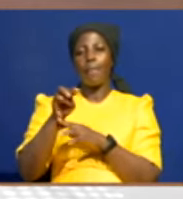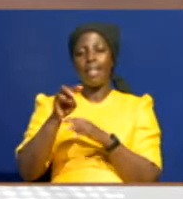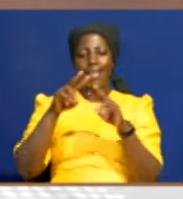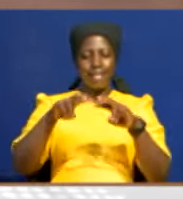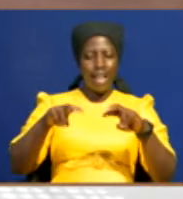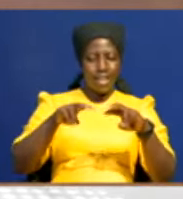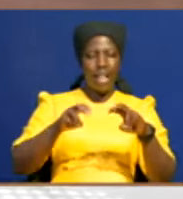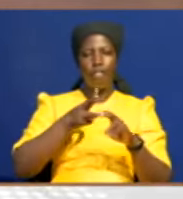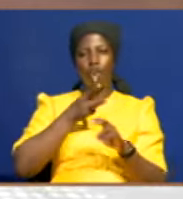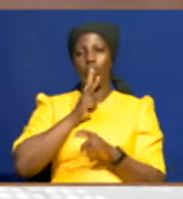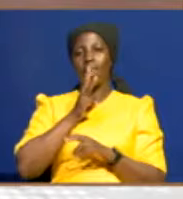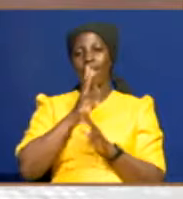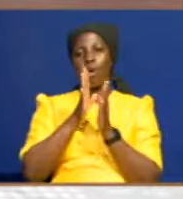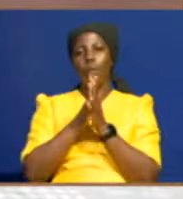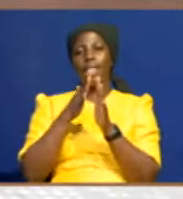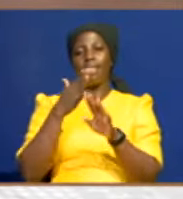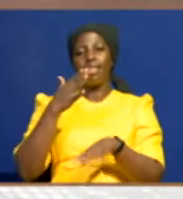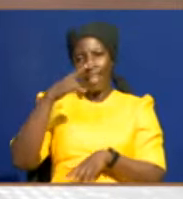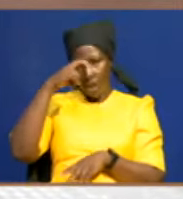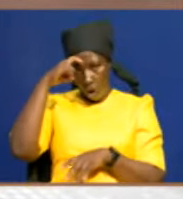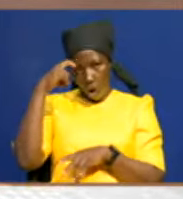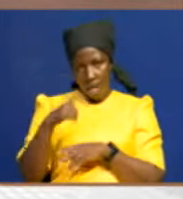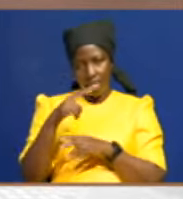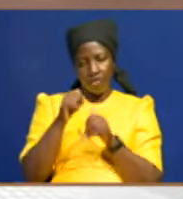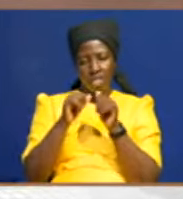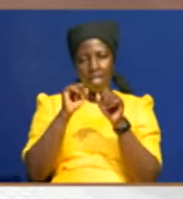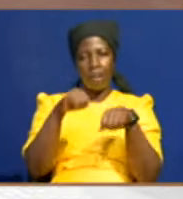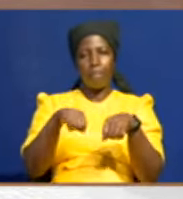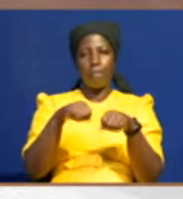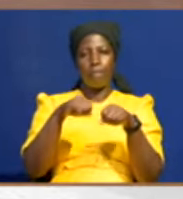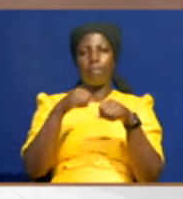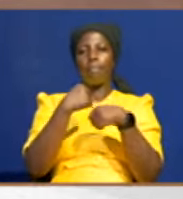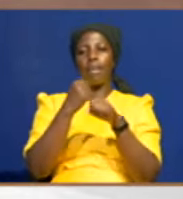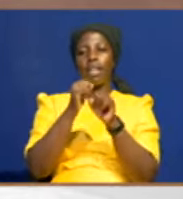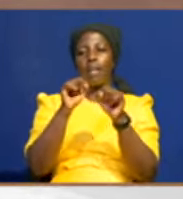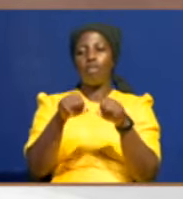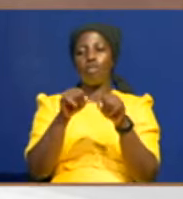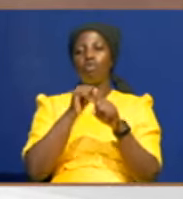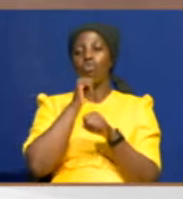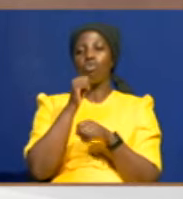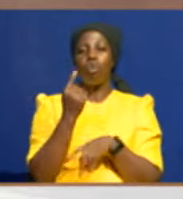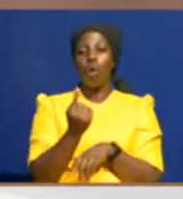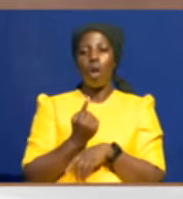with such temperature which will make it possible not only to